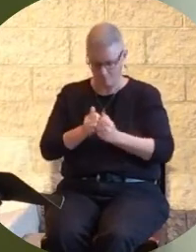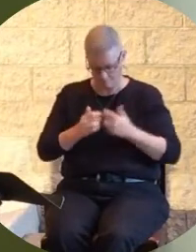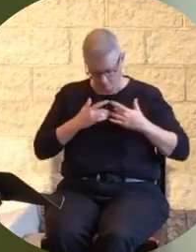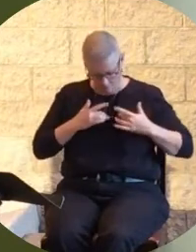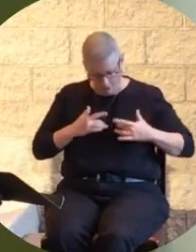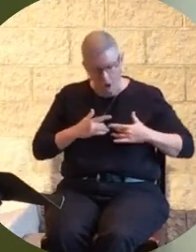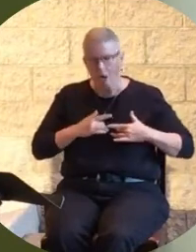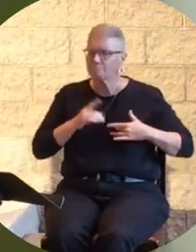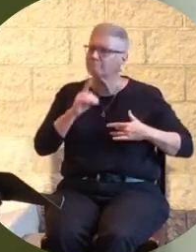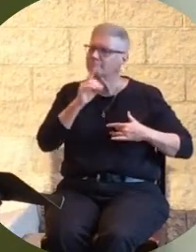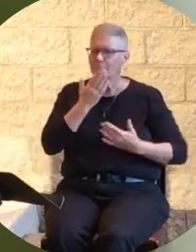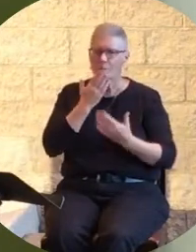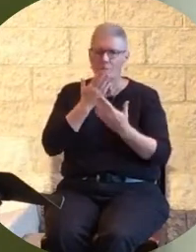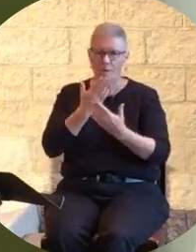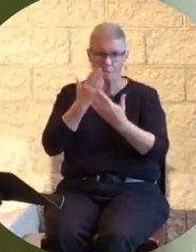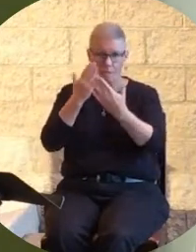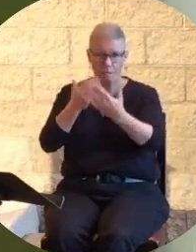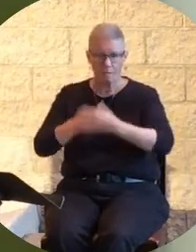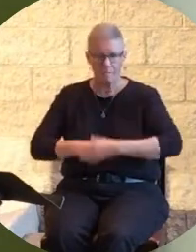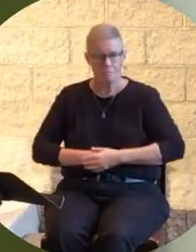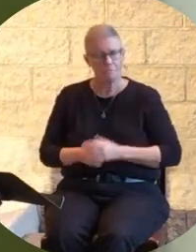We do so with thanksgiving